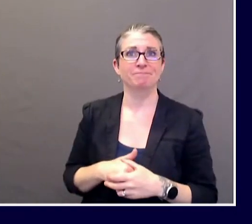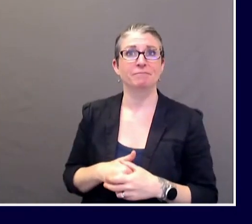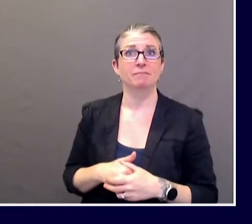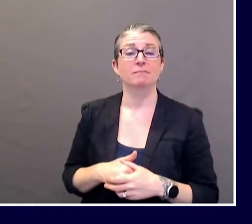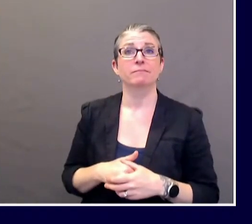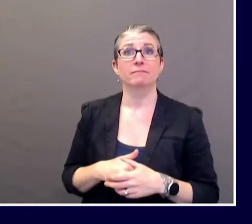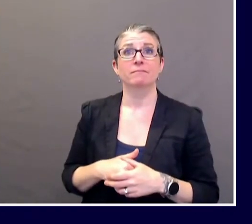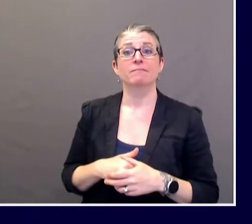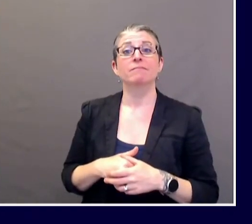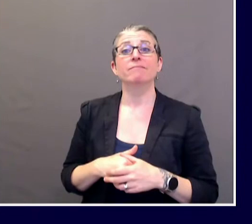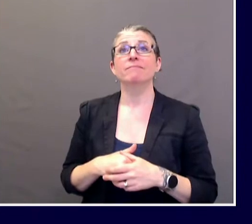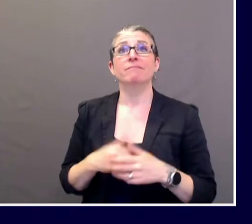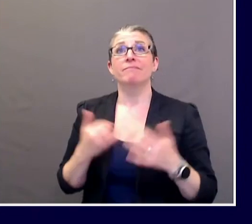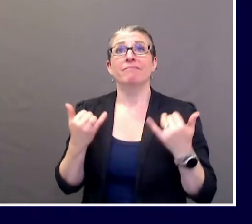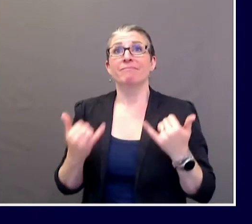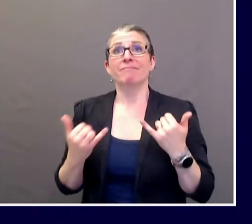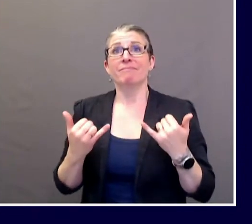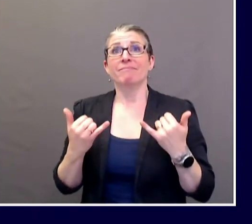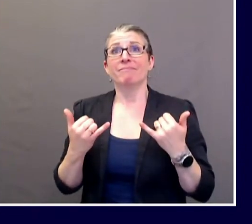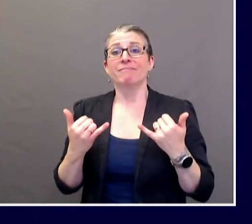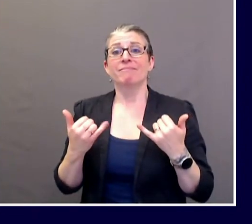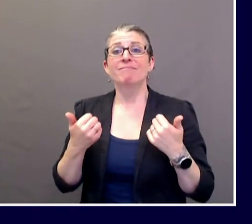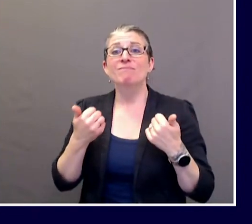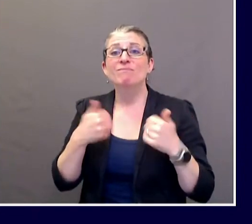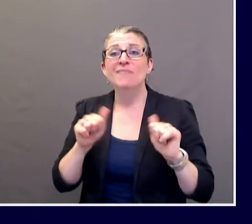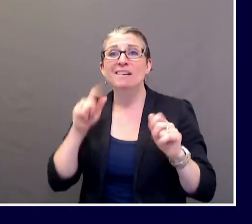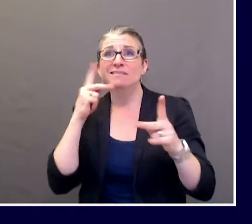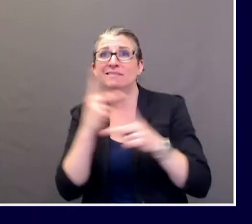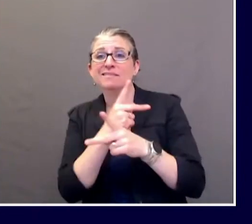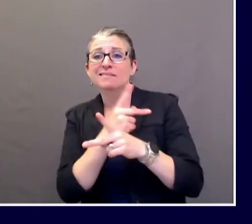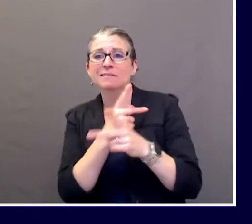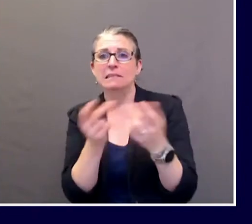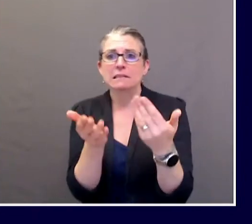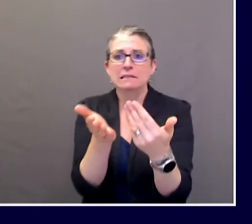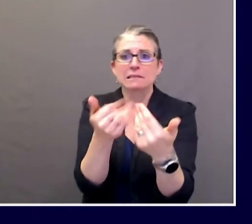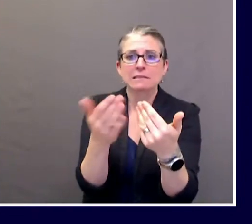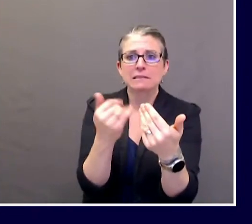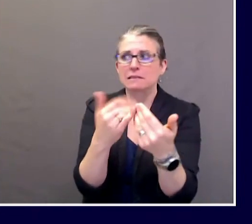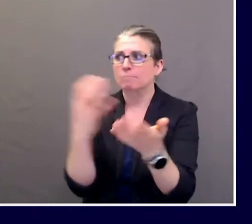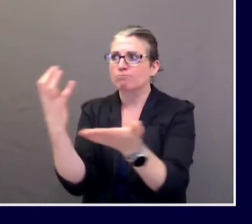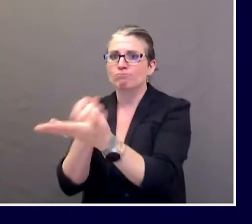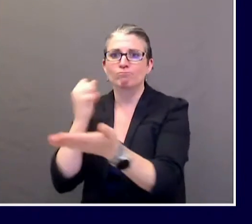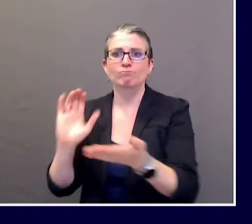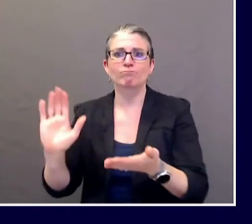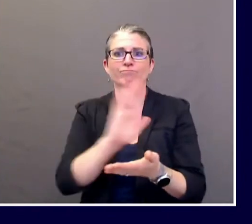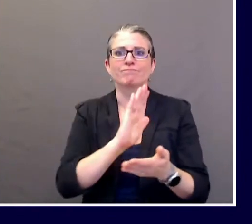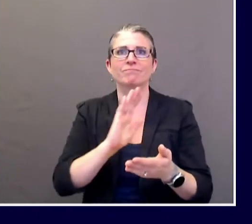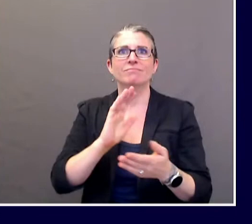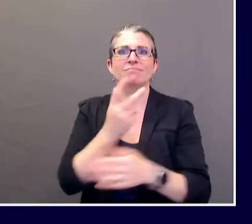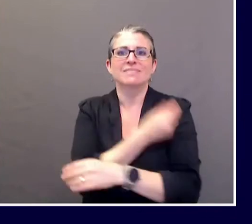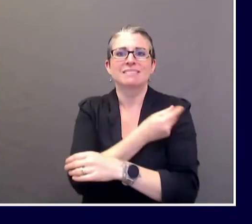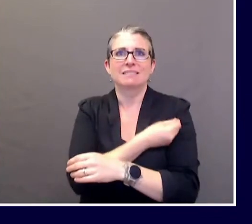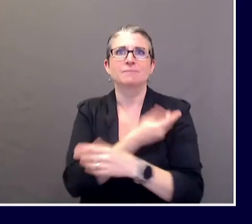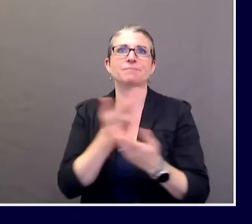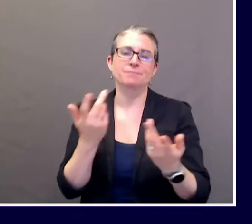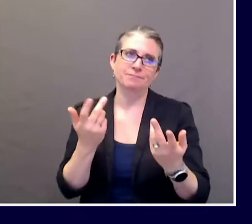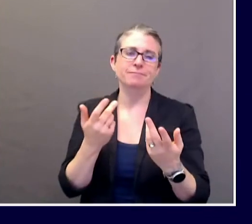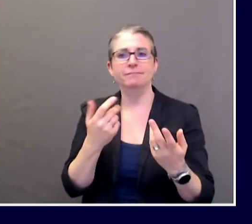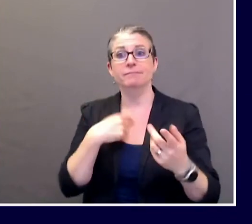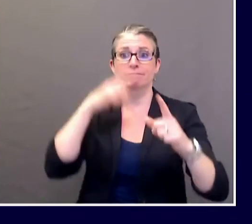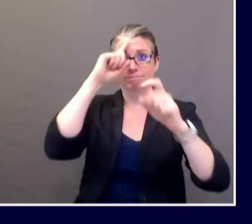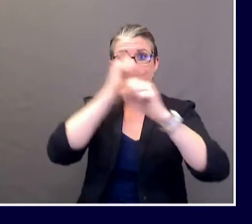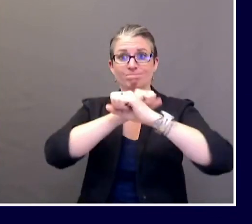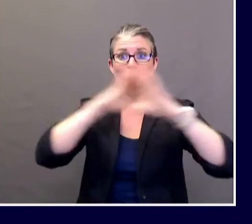vaccinating the easy choice. As I've, the way I think about this is that vaccination moves